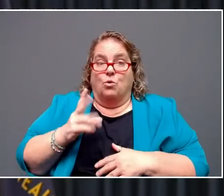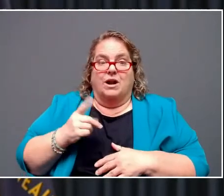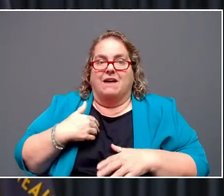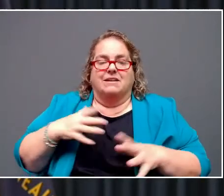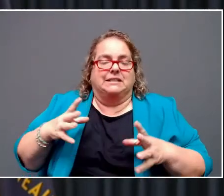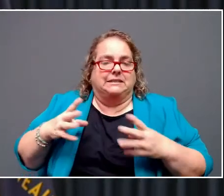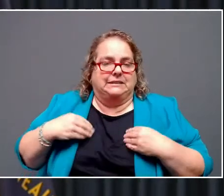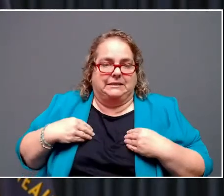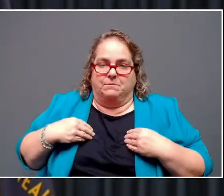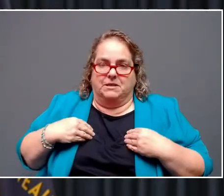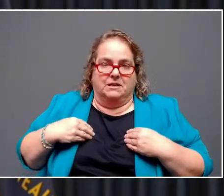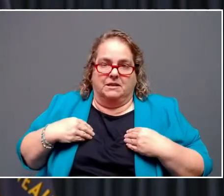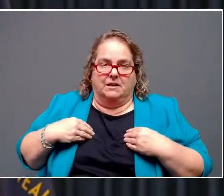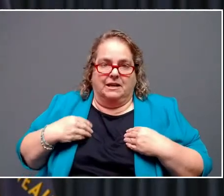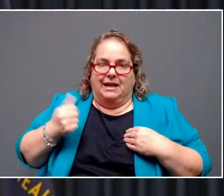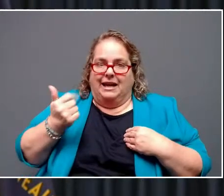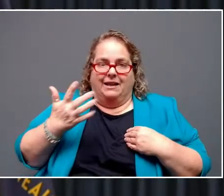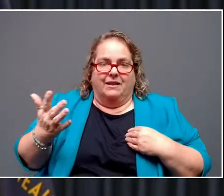a